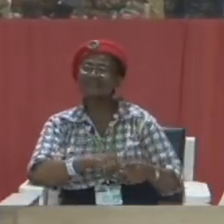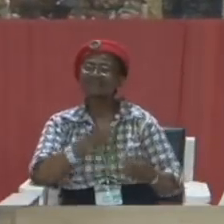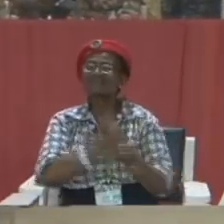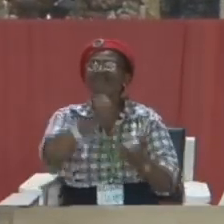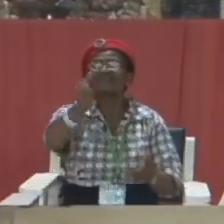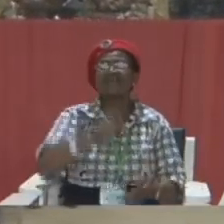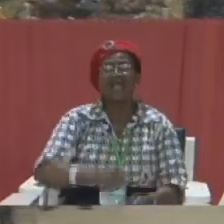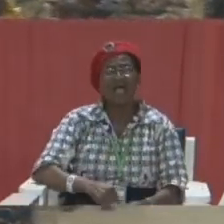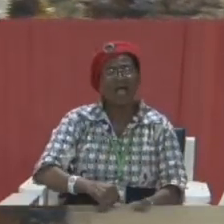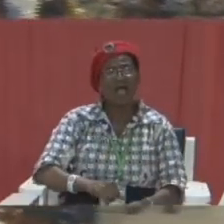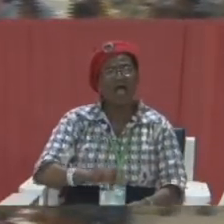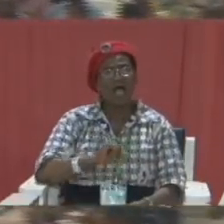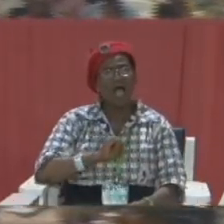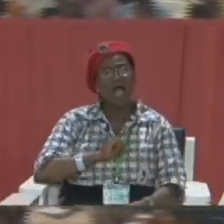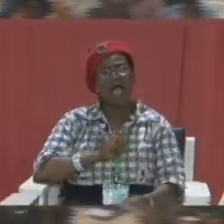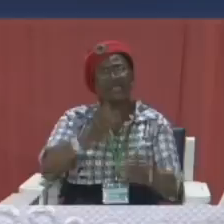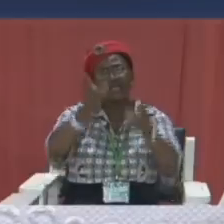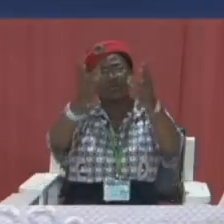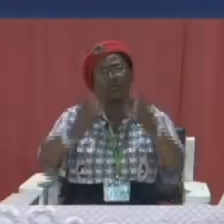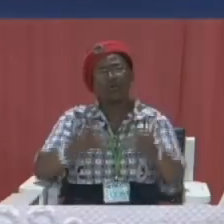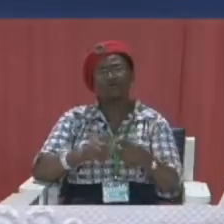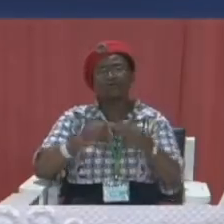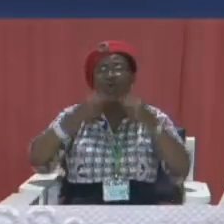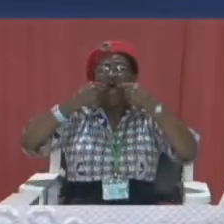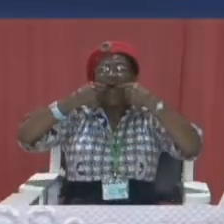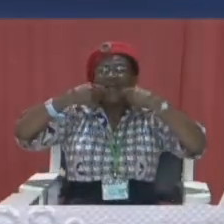And I want to decree into the life of